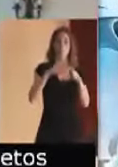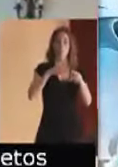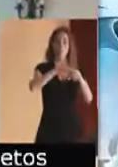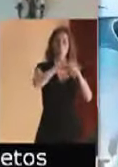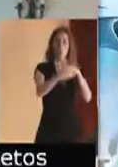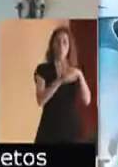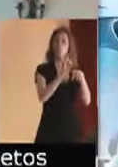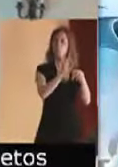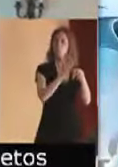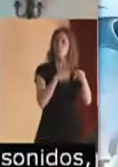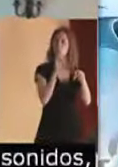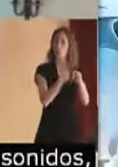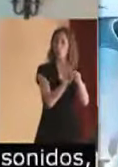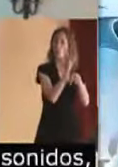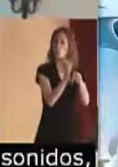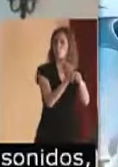It's